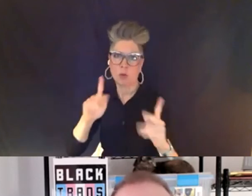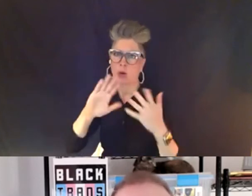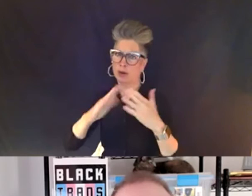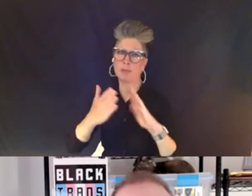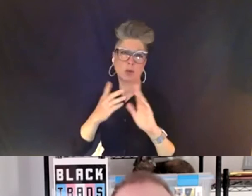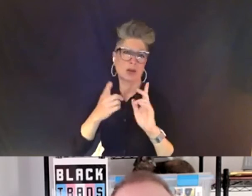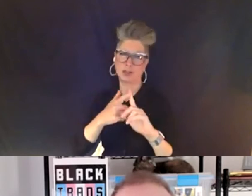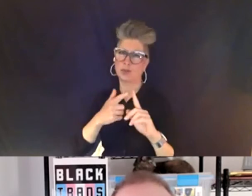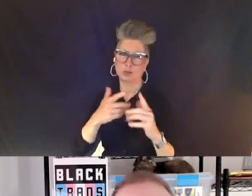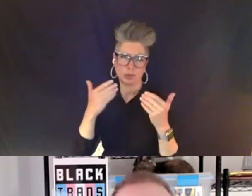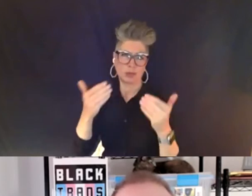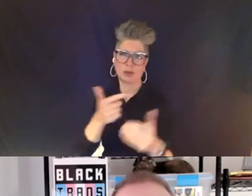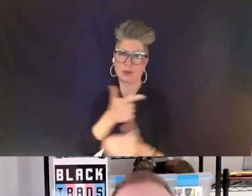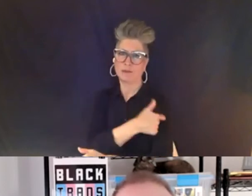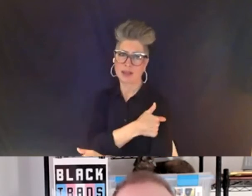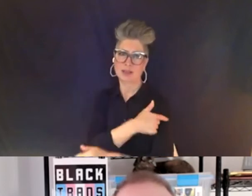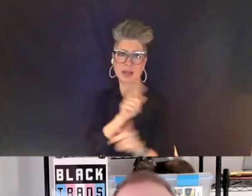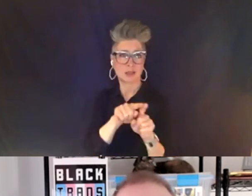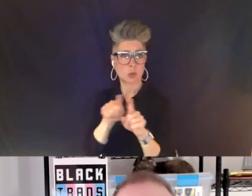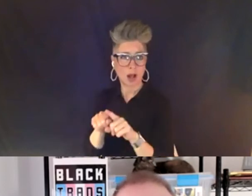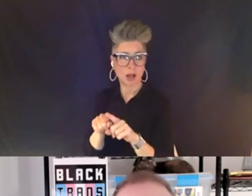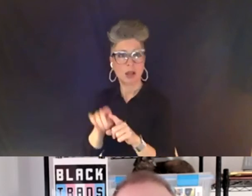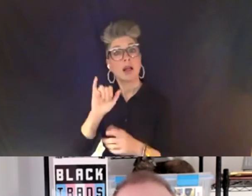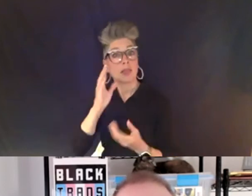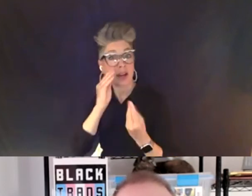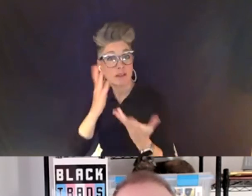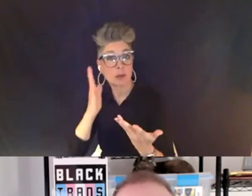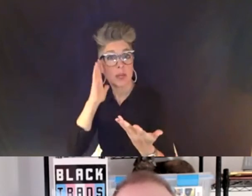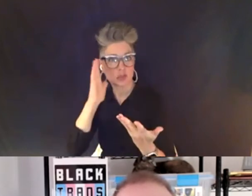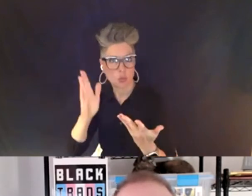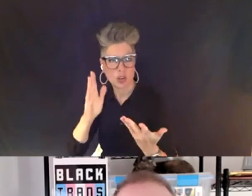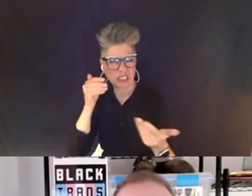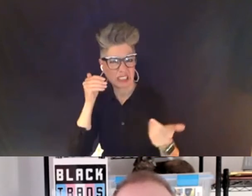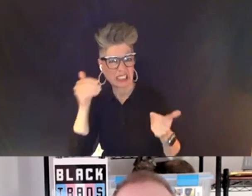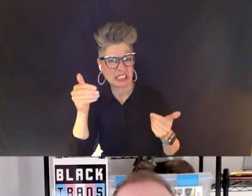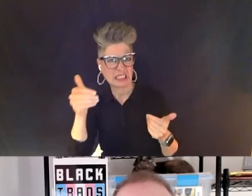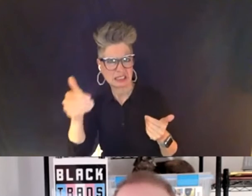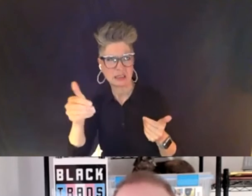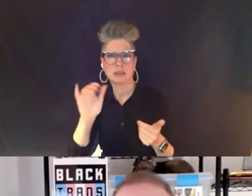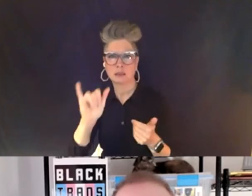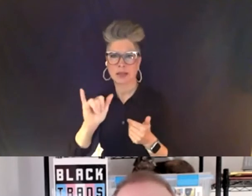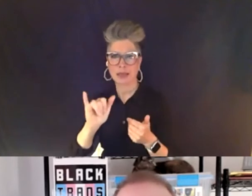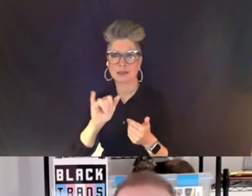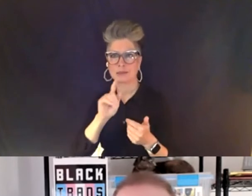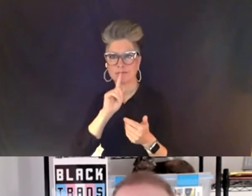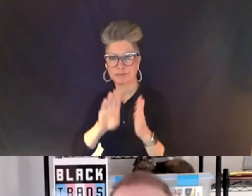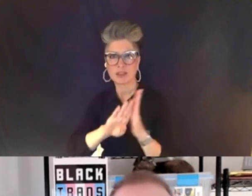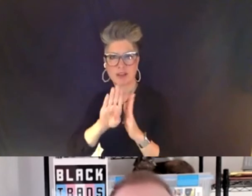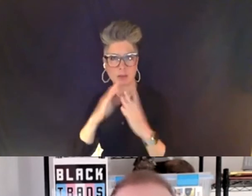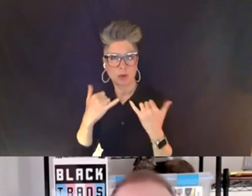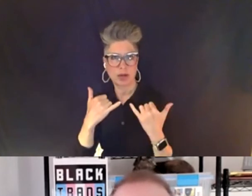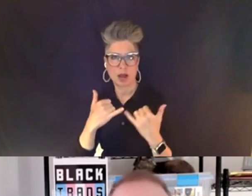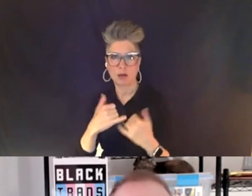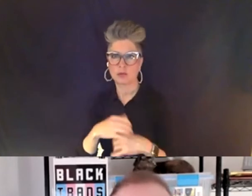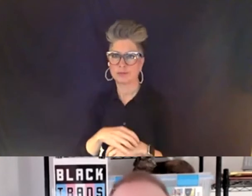to get vaccinated as well. And that information will be forthcoming. So that's in the development stage. And I know I had reached out